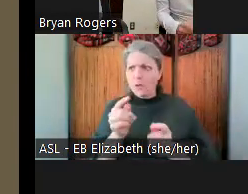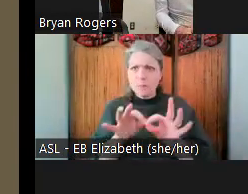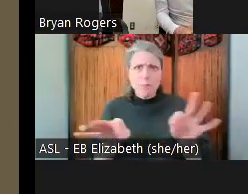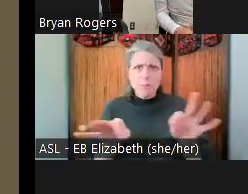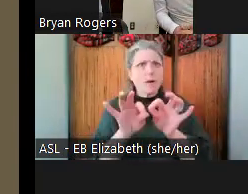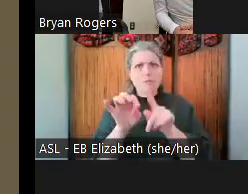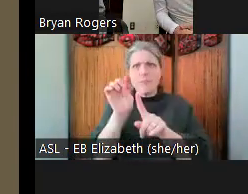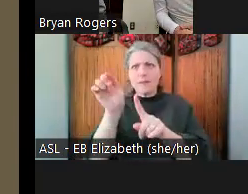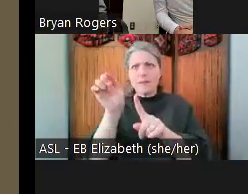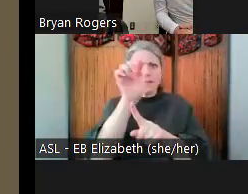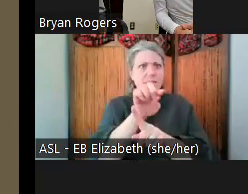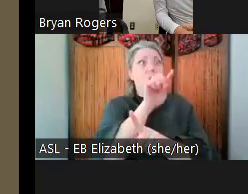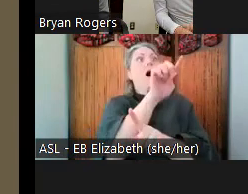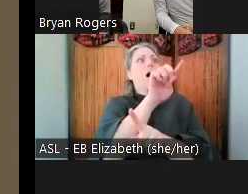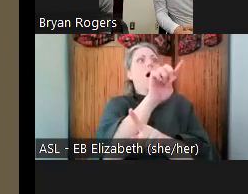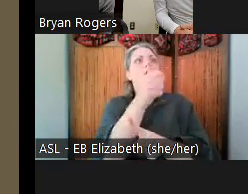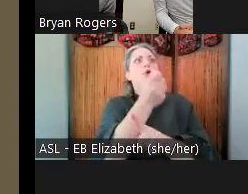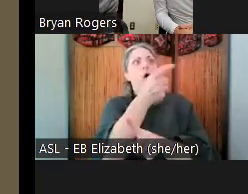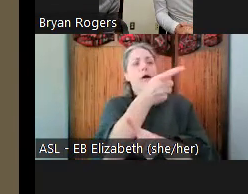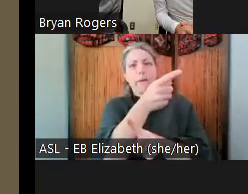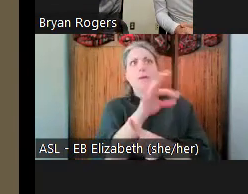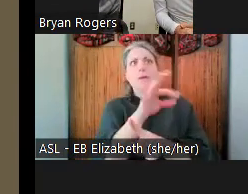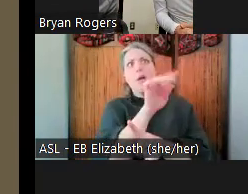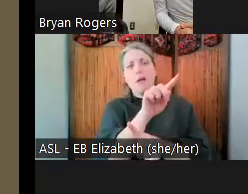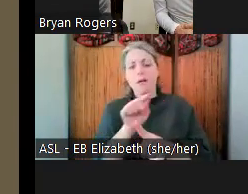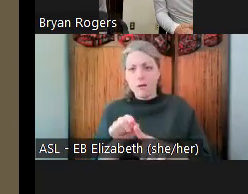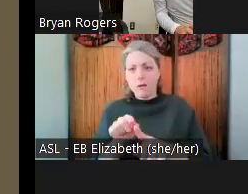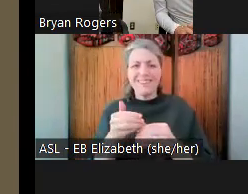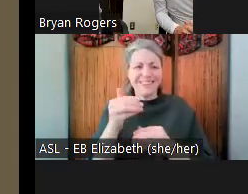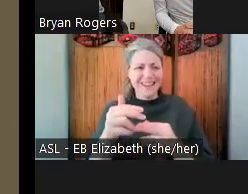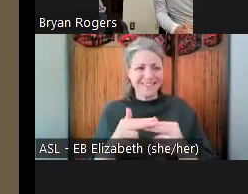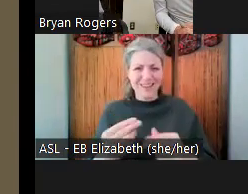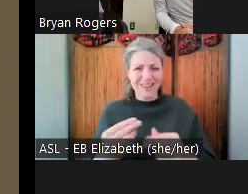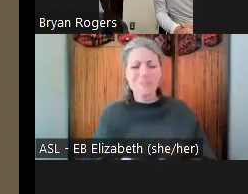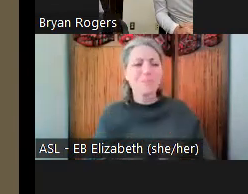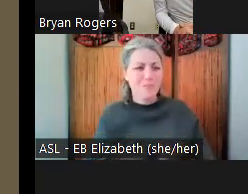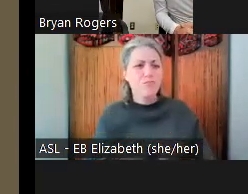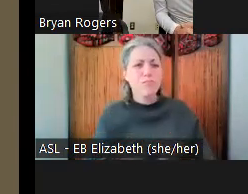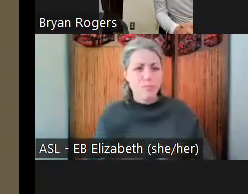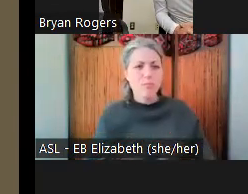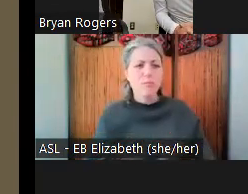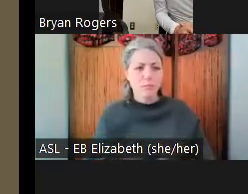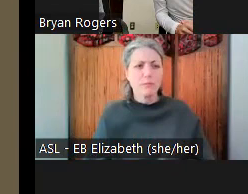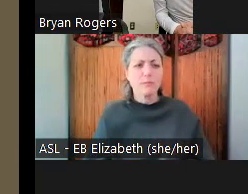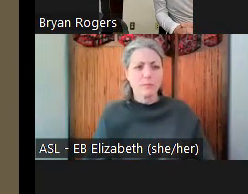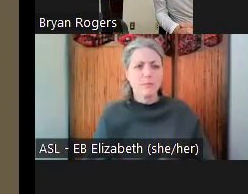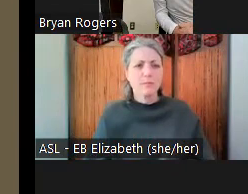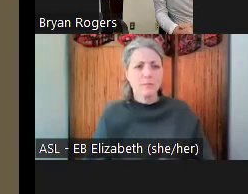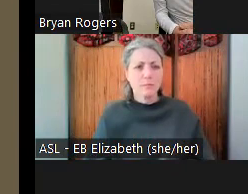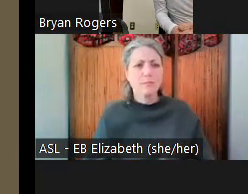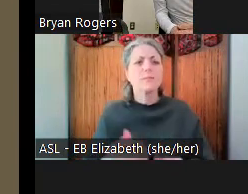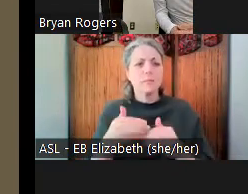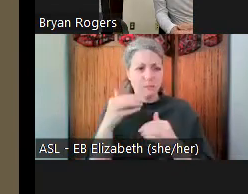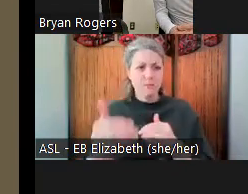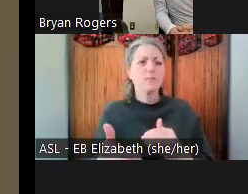information. You go to the next slide. And then this slide after that as well.